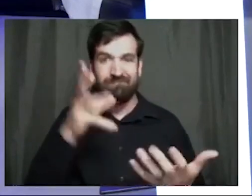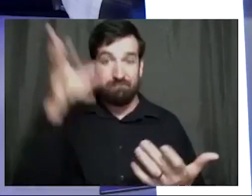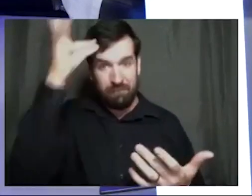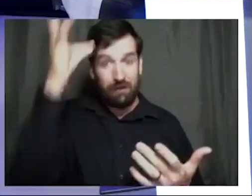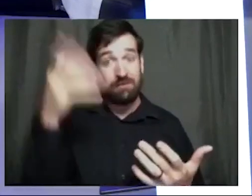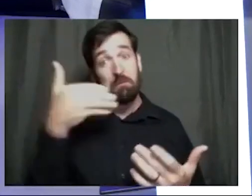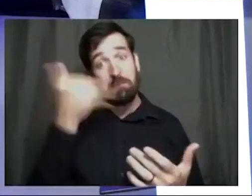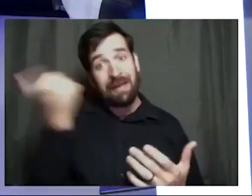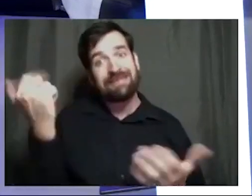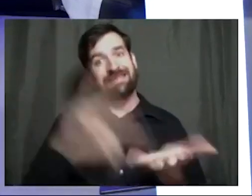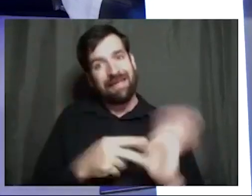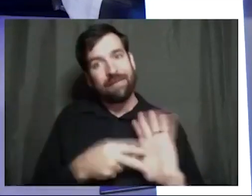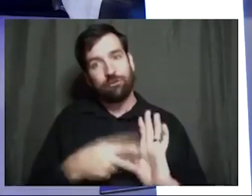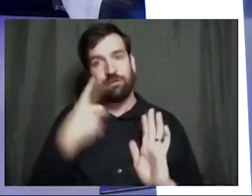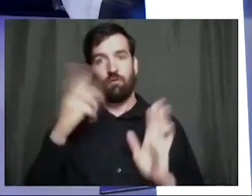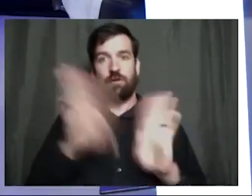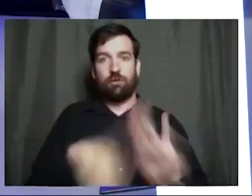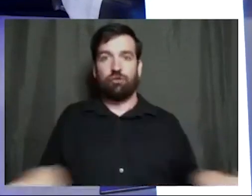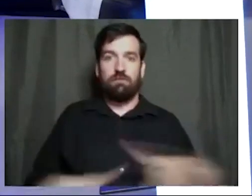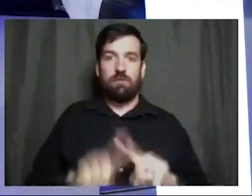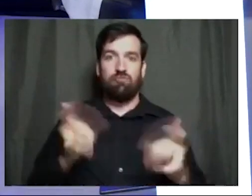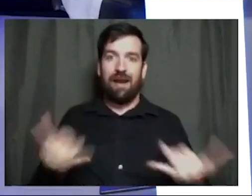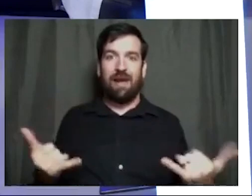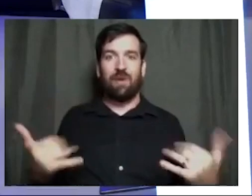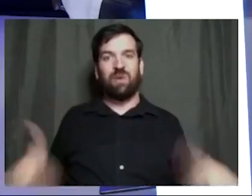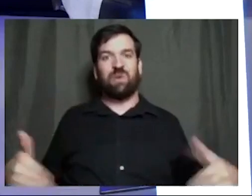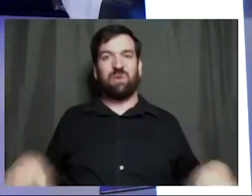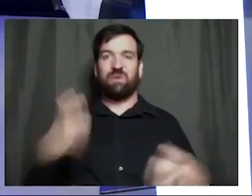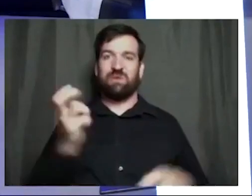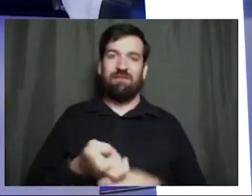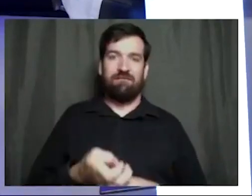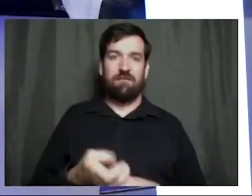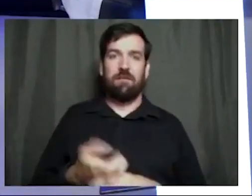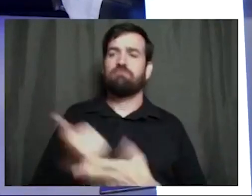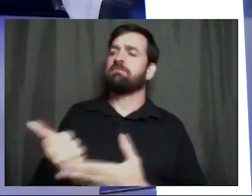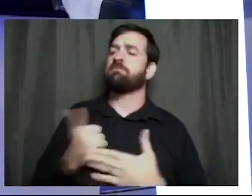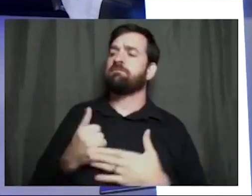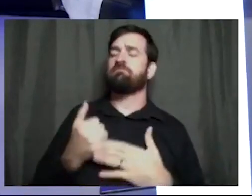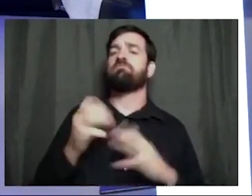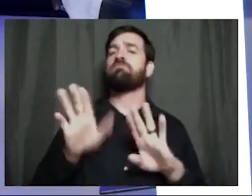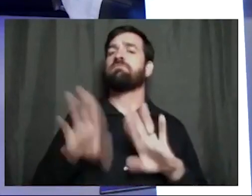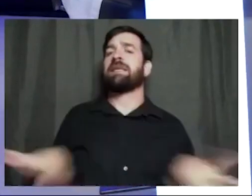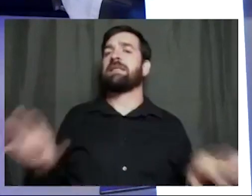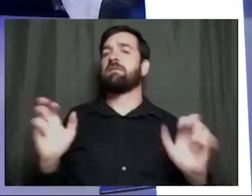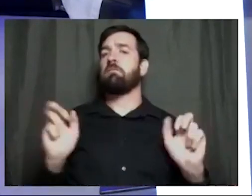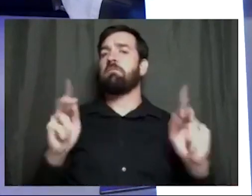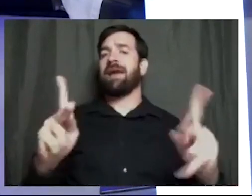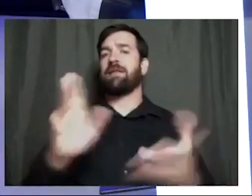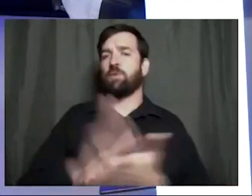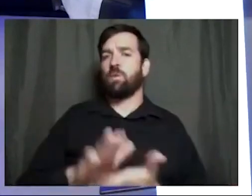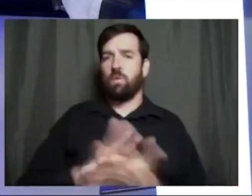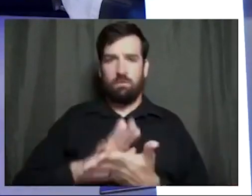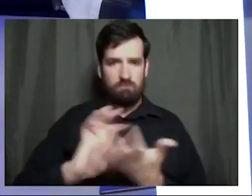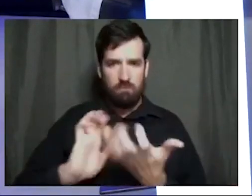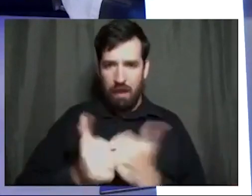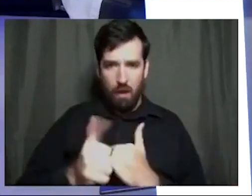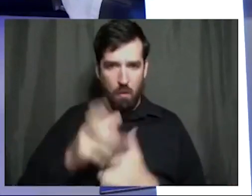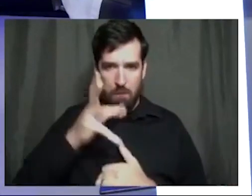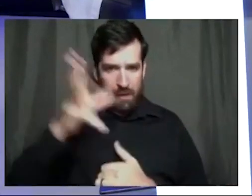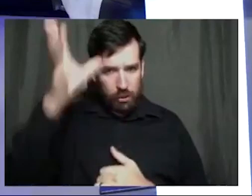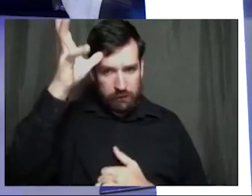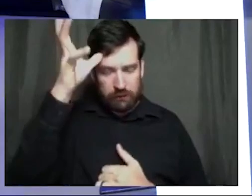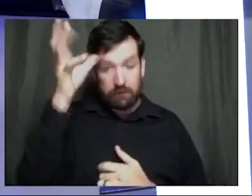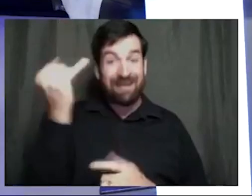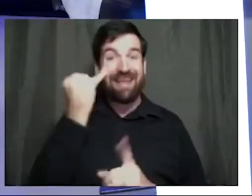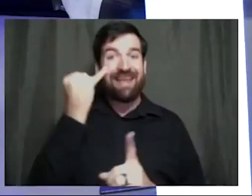their kids, but just right now it's a tough one. Okay, so help us with this one. Kids are back in school. How should a parent or a caregiver handle an